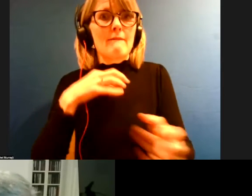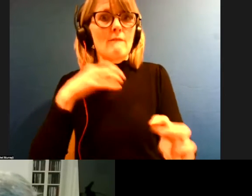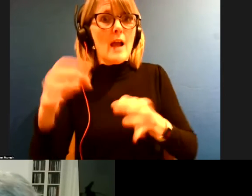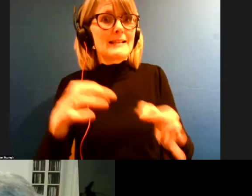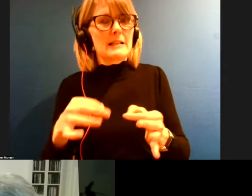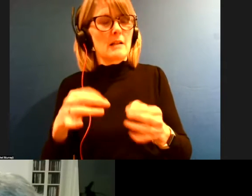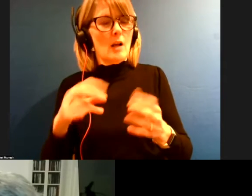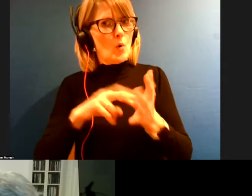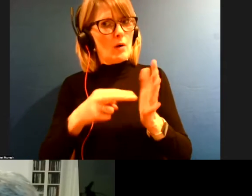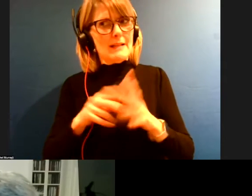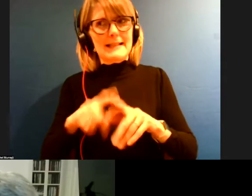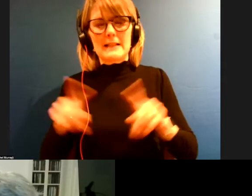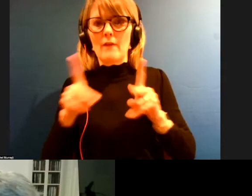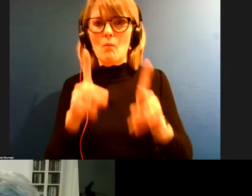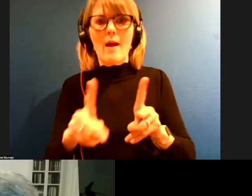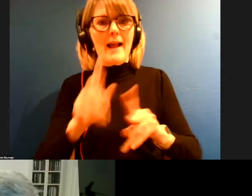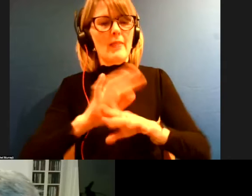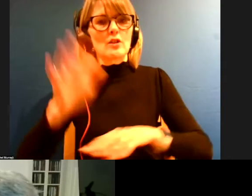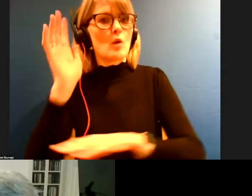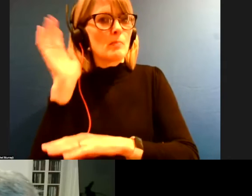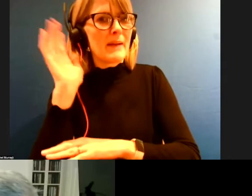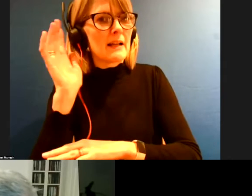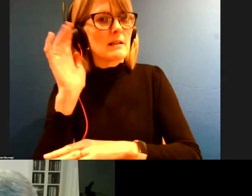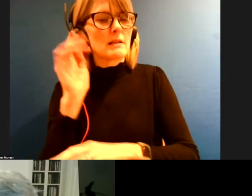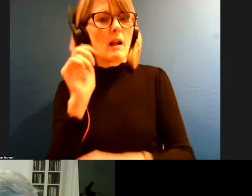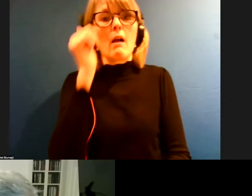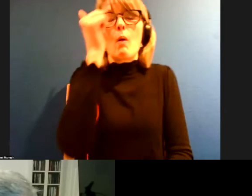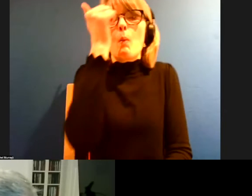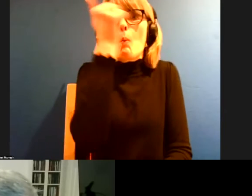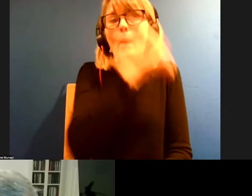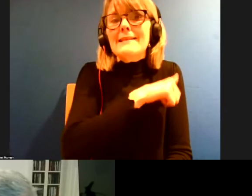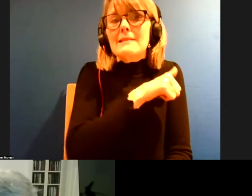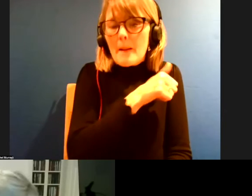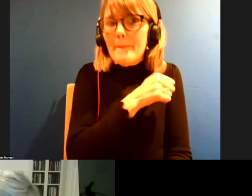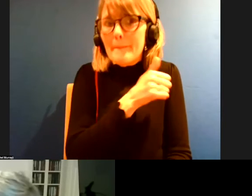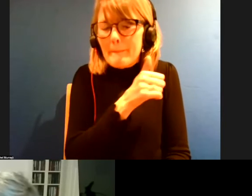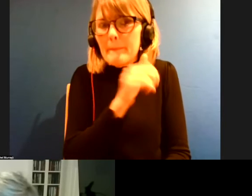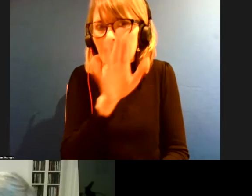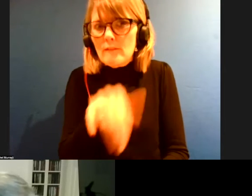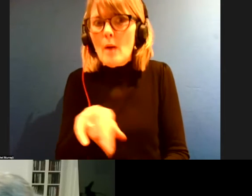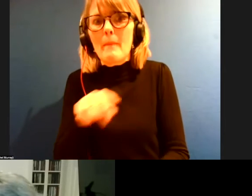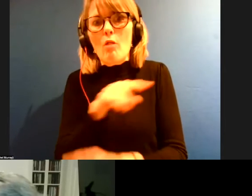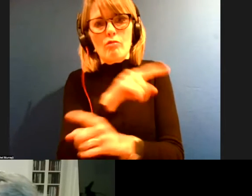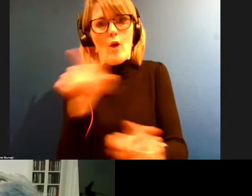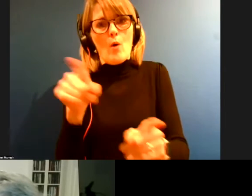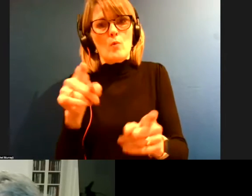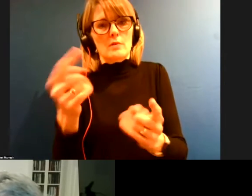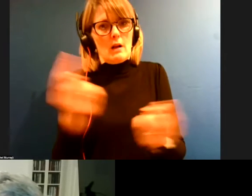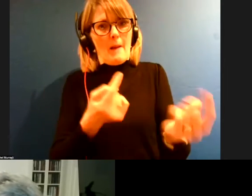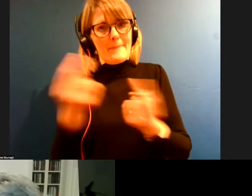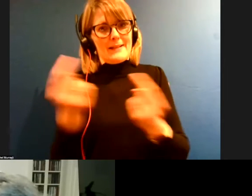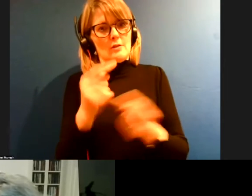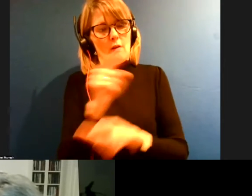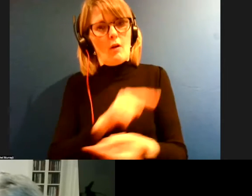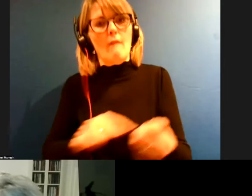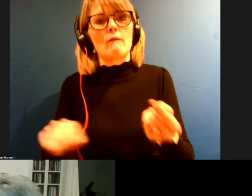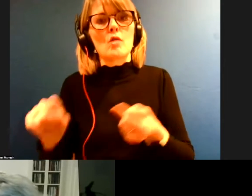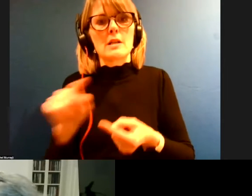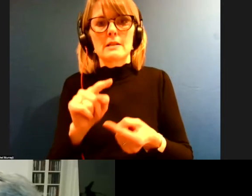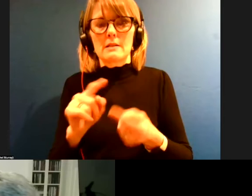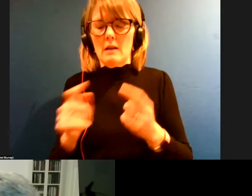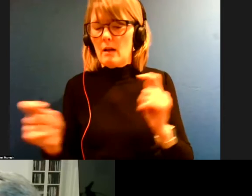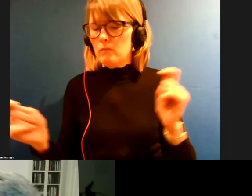The wisdom was assumed to be the collective of those who were attending. And the transformative